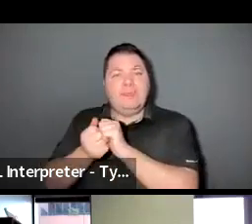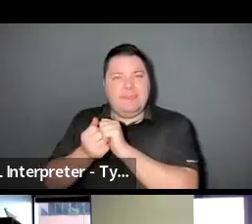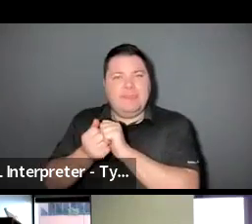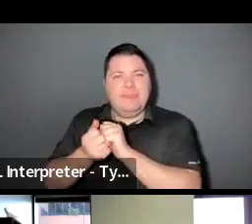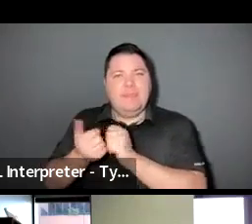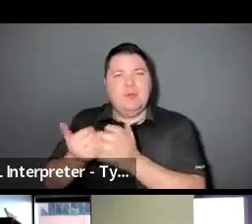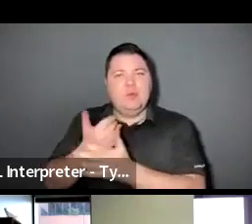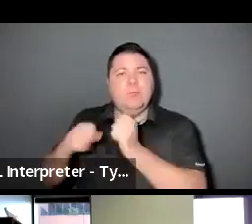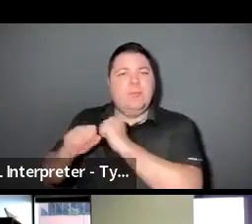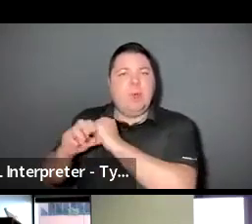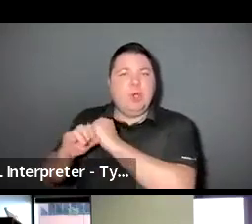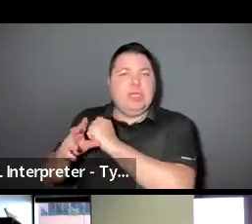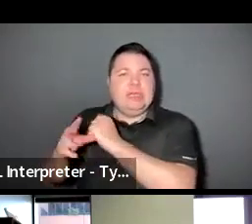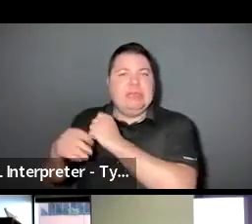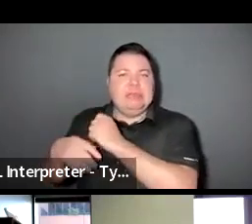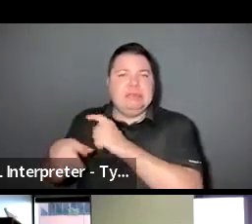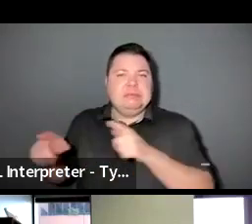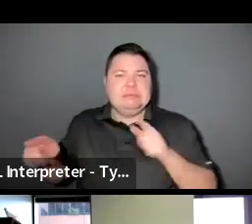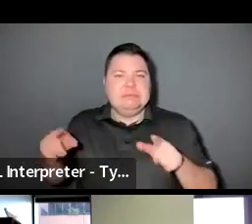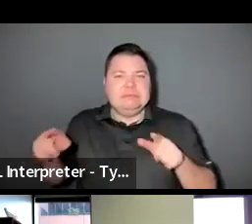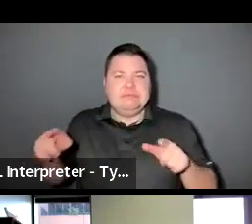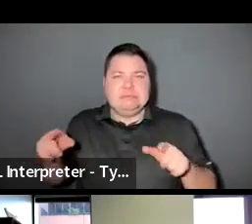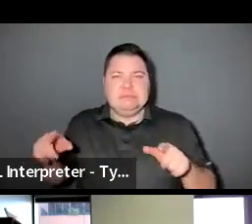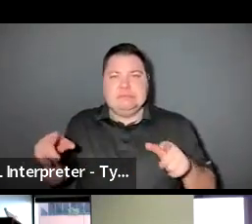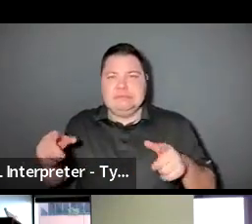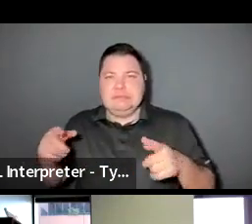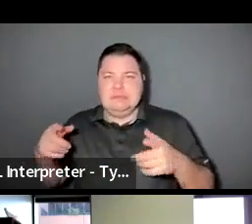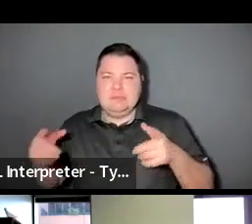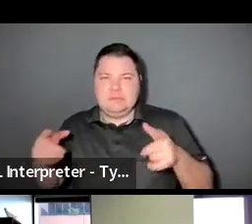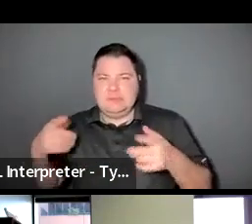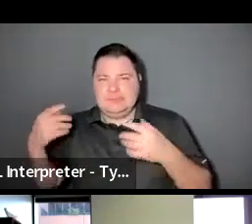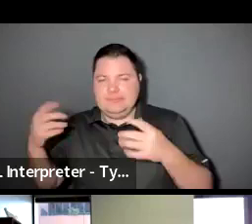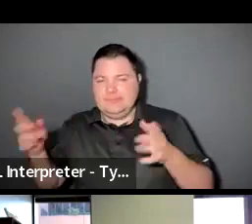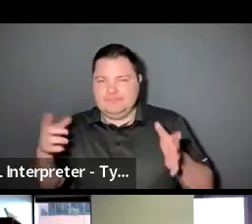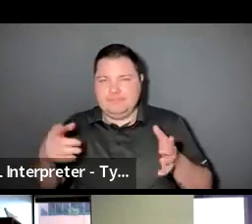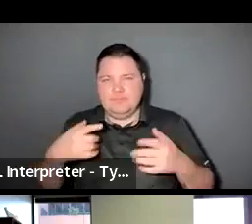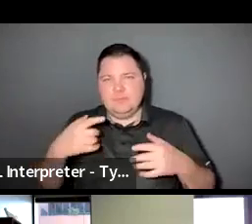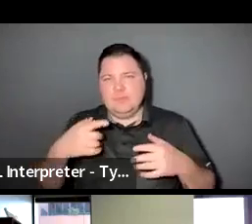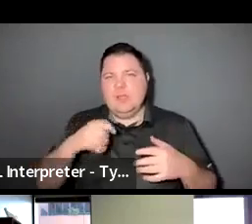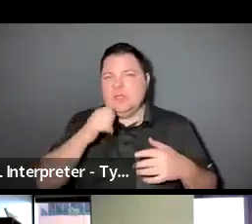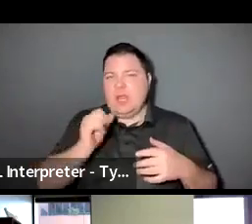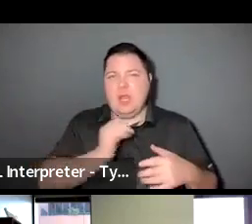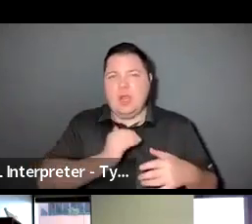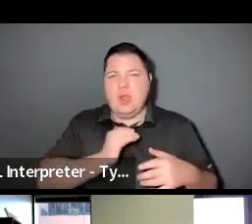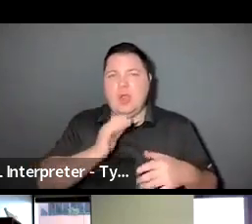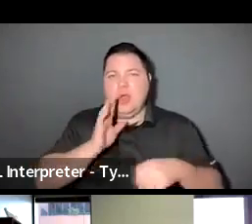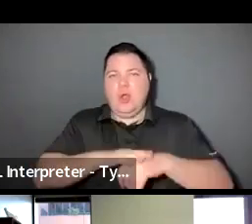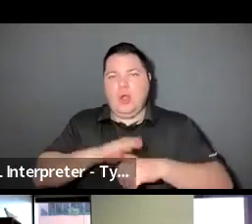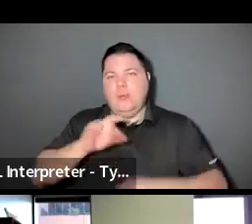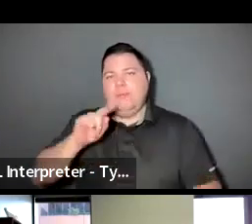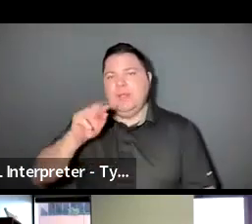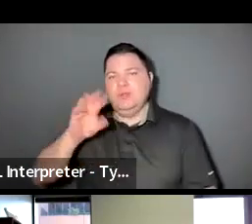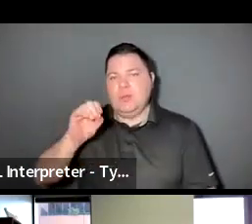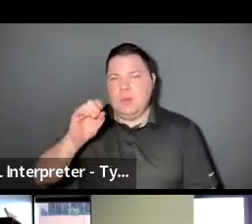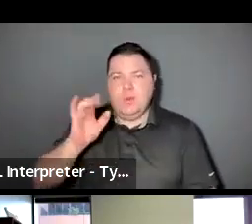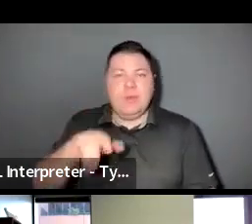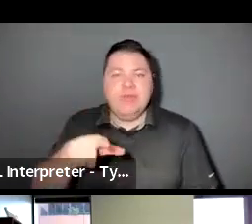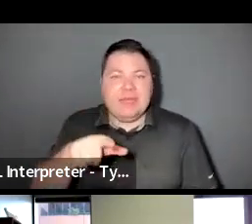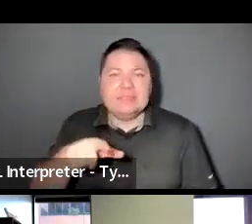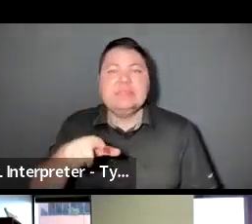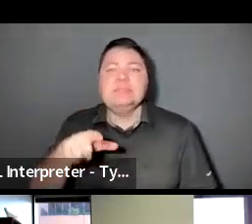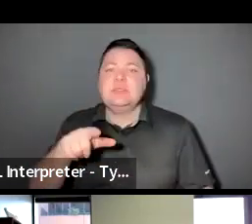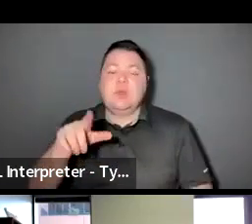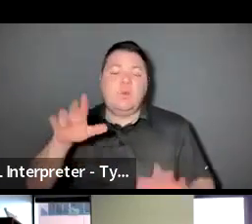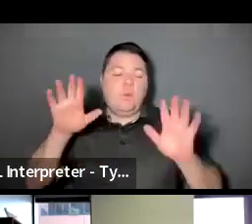marketing campaign, Not on Metro. I hope you all have seen that. But that marketing campaign, it's a phenomenal